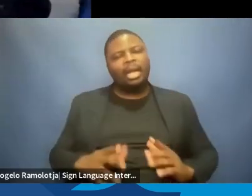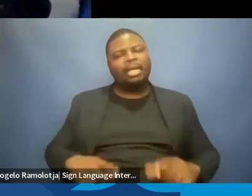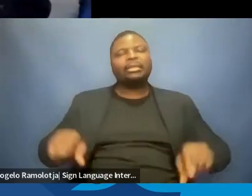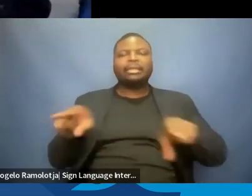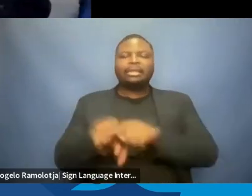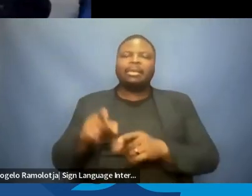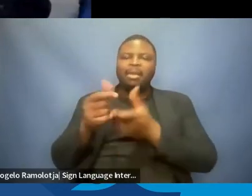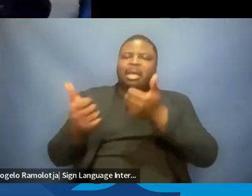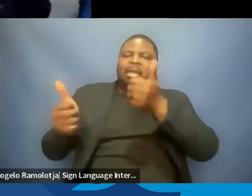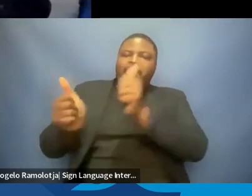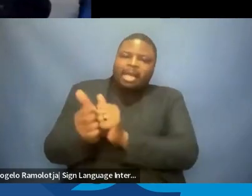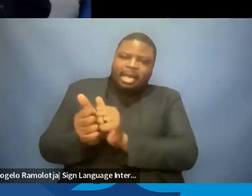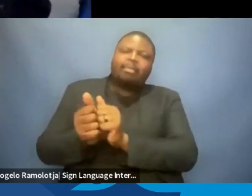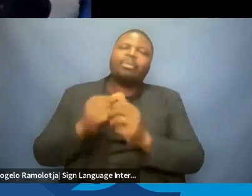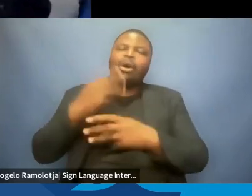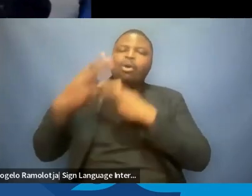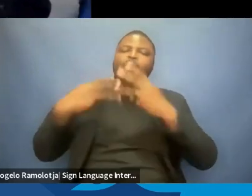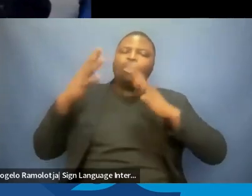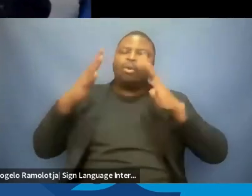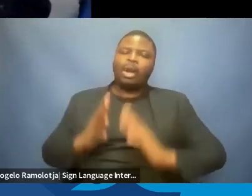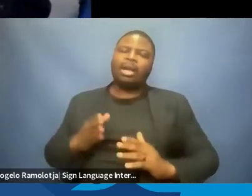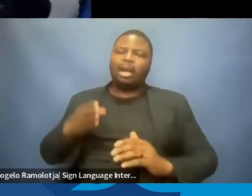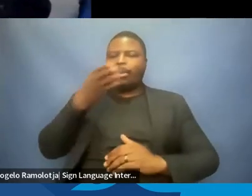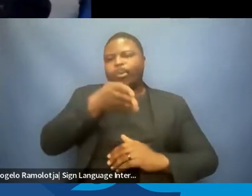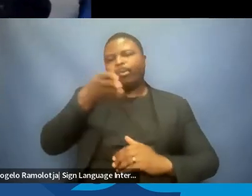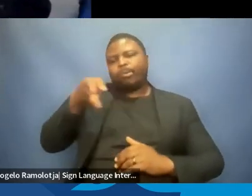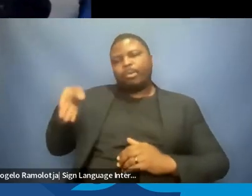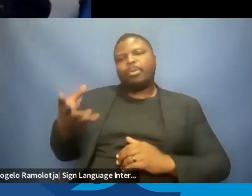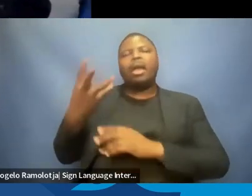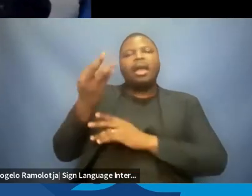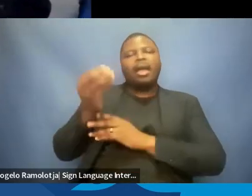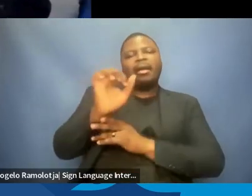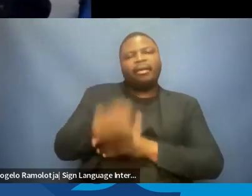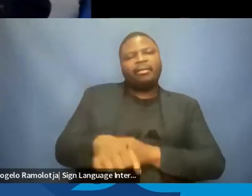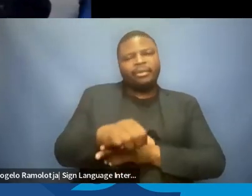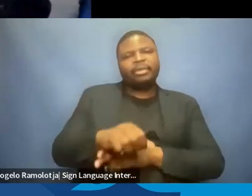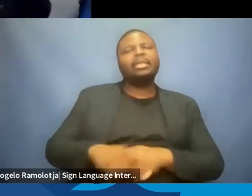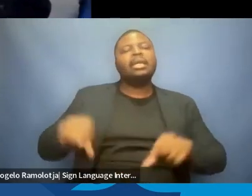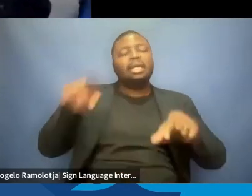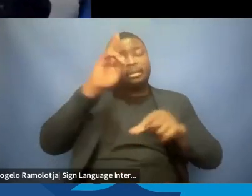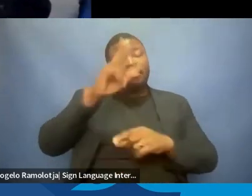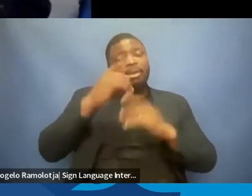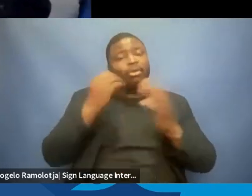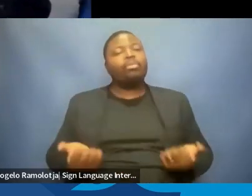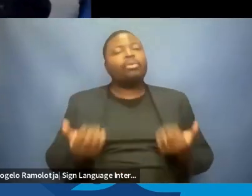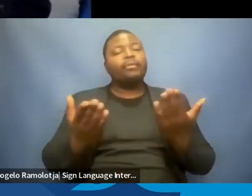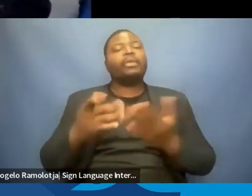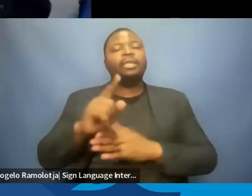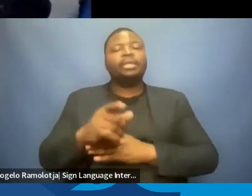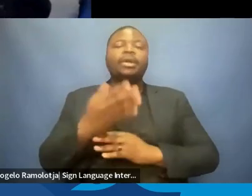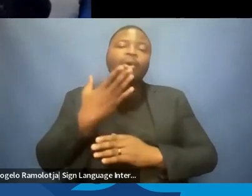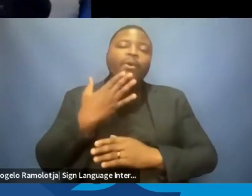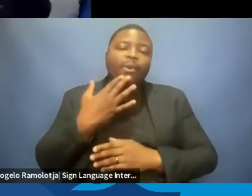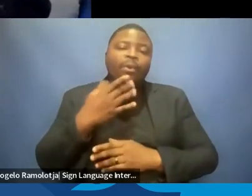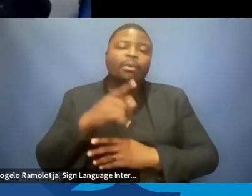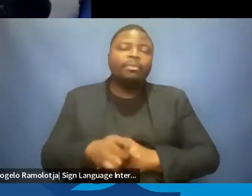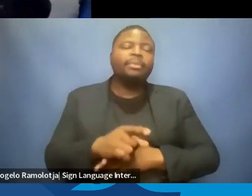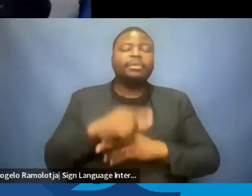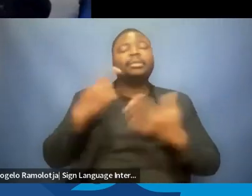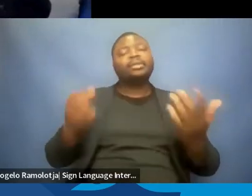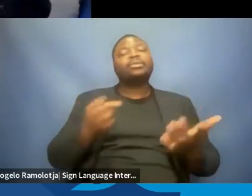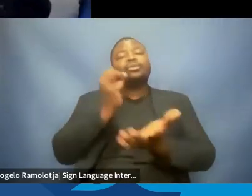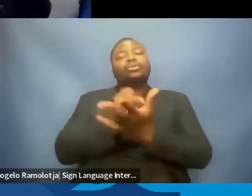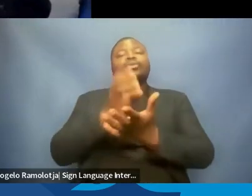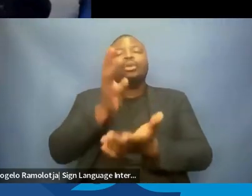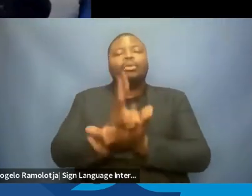a clinical associate, social workers, care coordinators or community care workers, peer educators, and